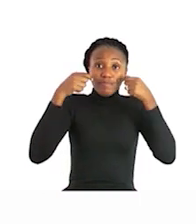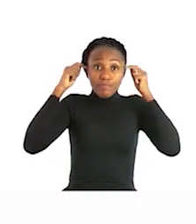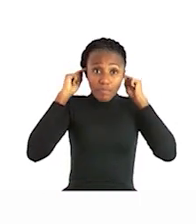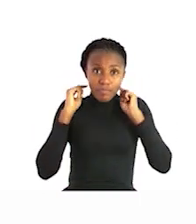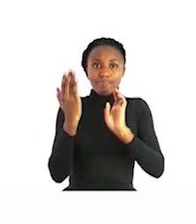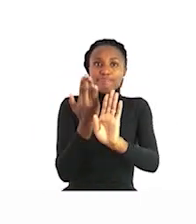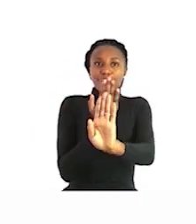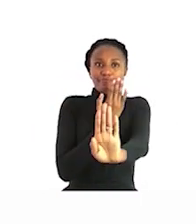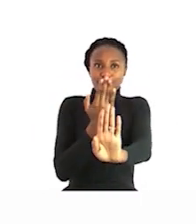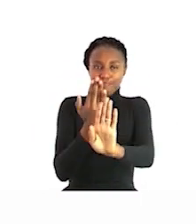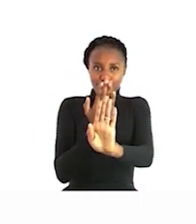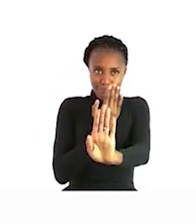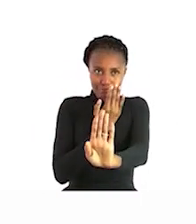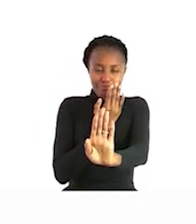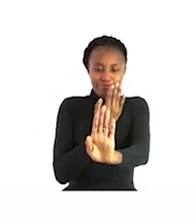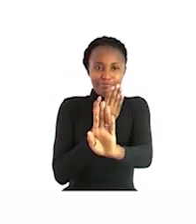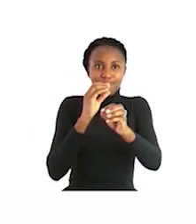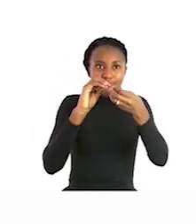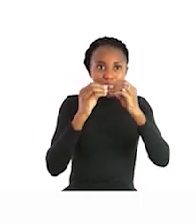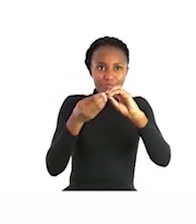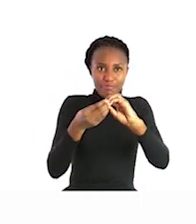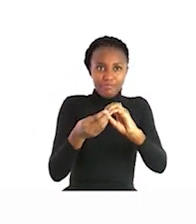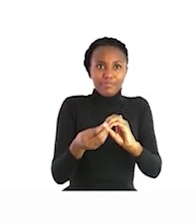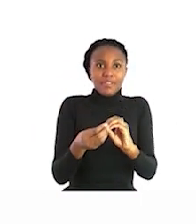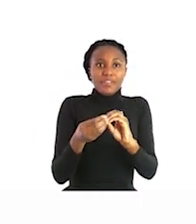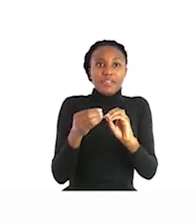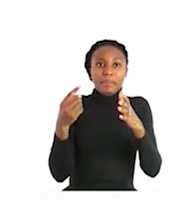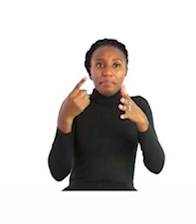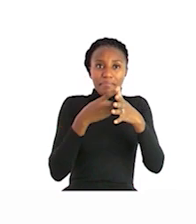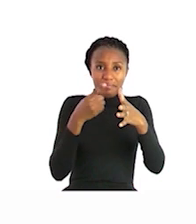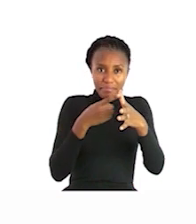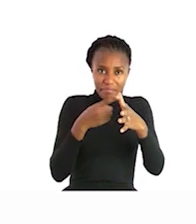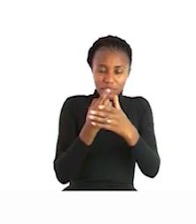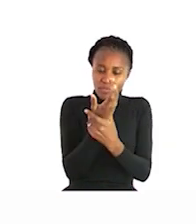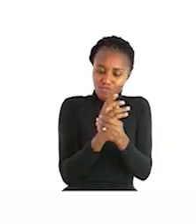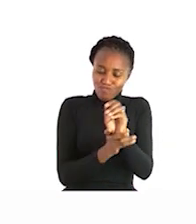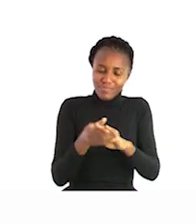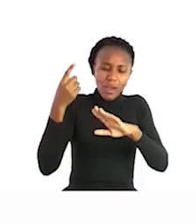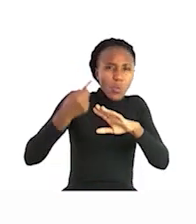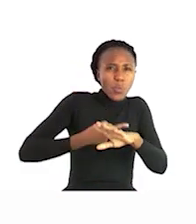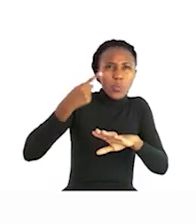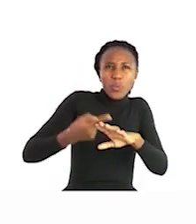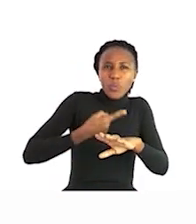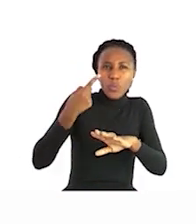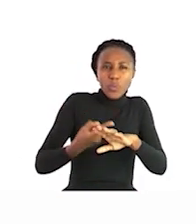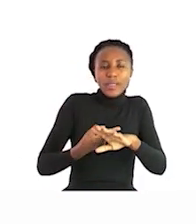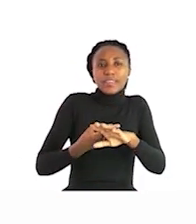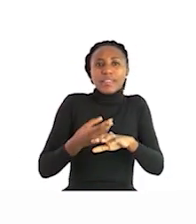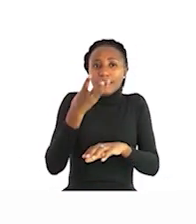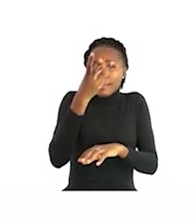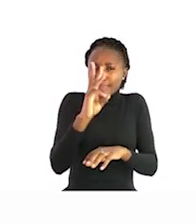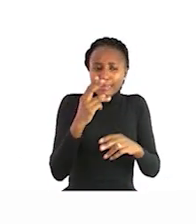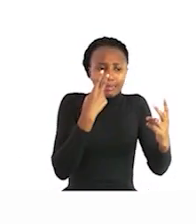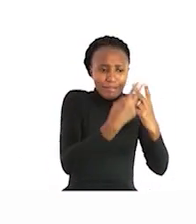is approved for protection against tuberculosis or TB. Number 5, wash your hands regularly.